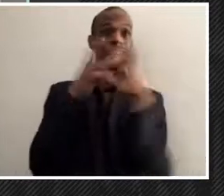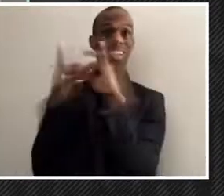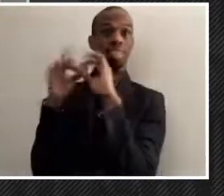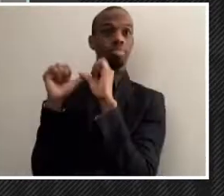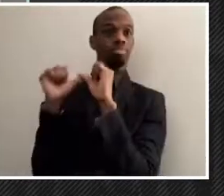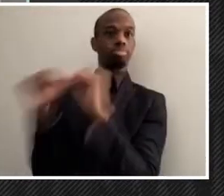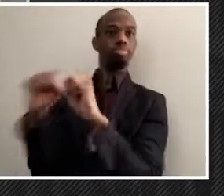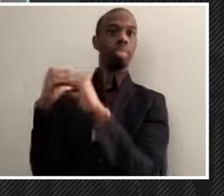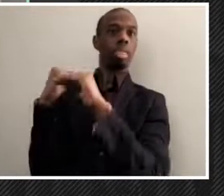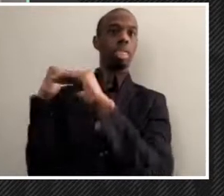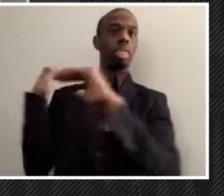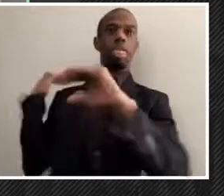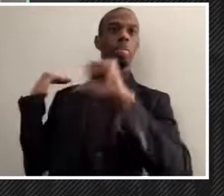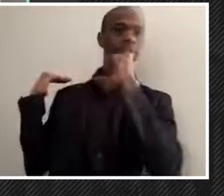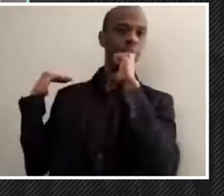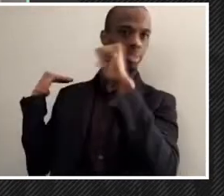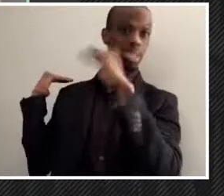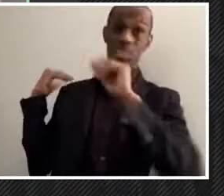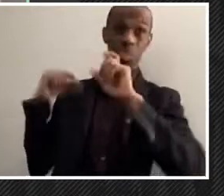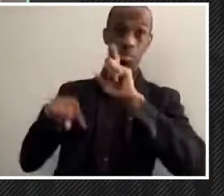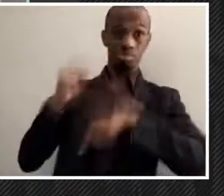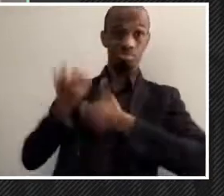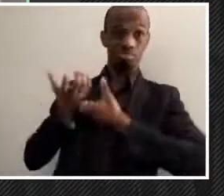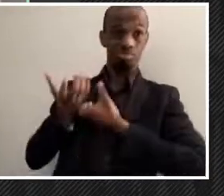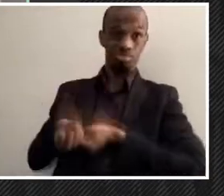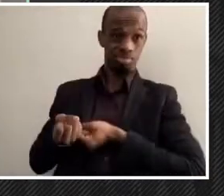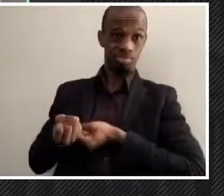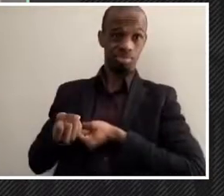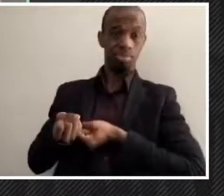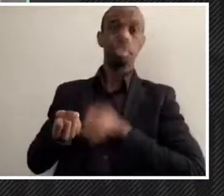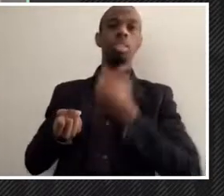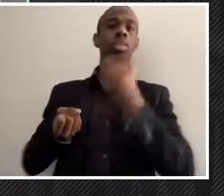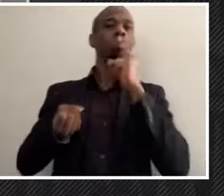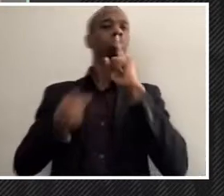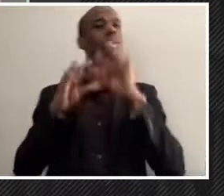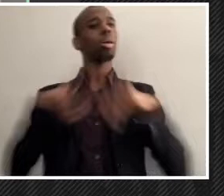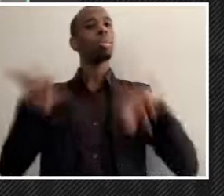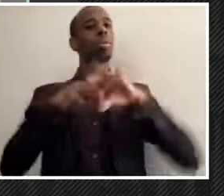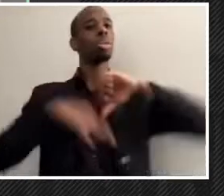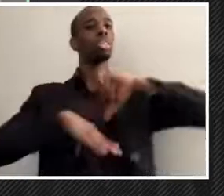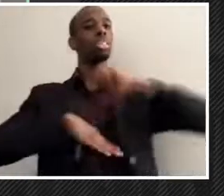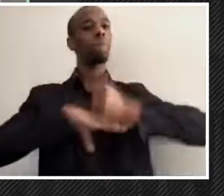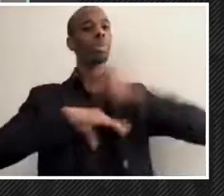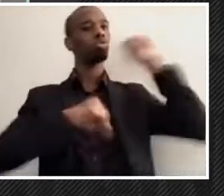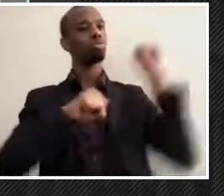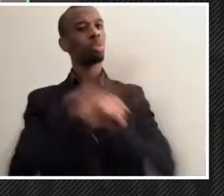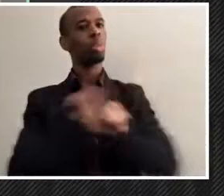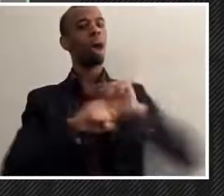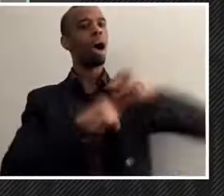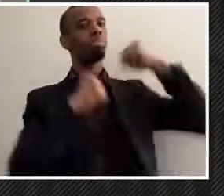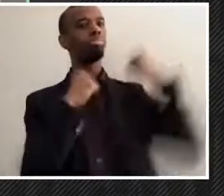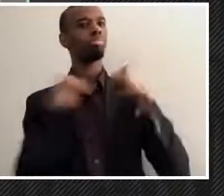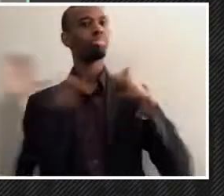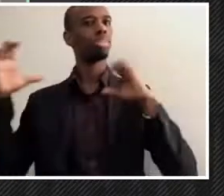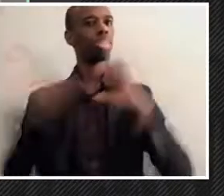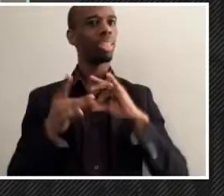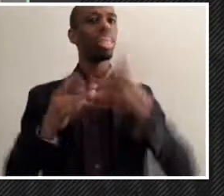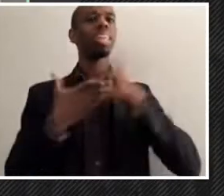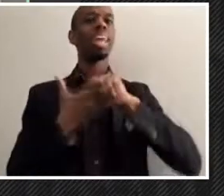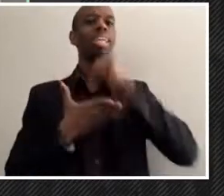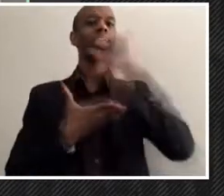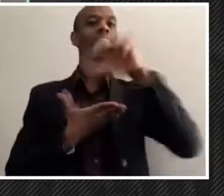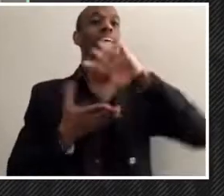be a connection established that does not involve an initial ask or an initial